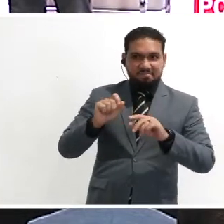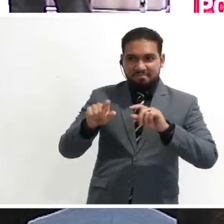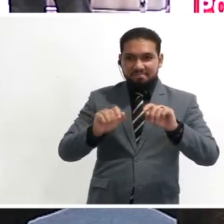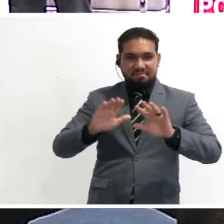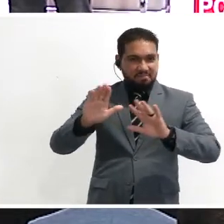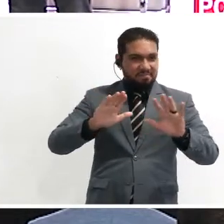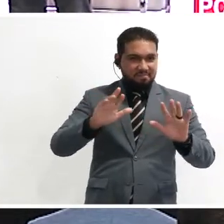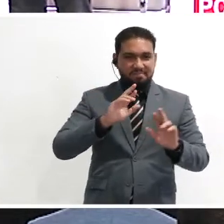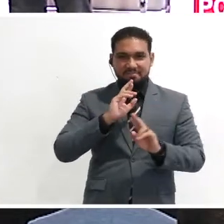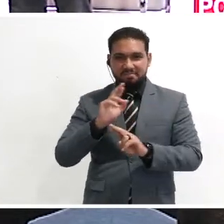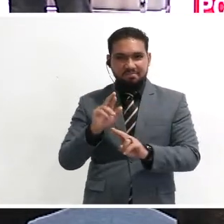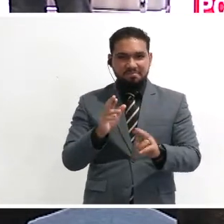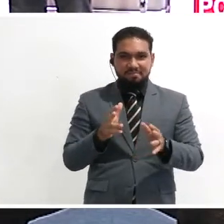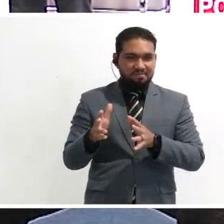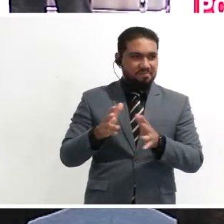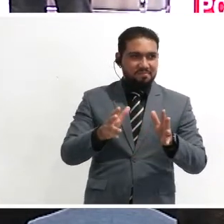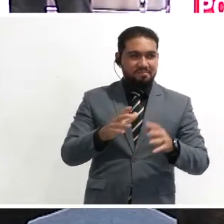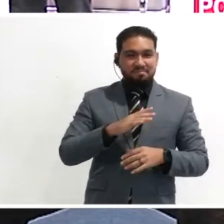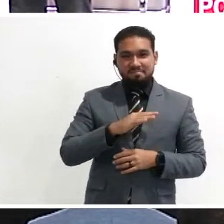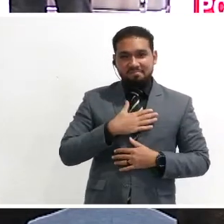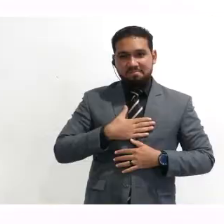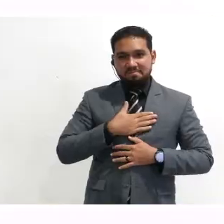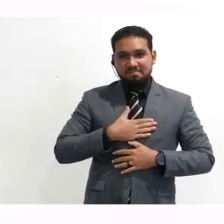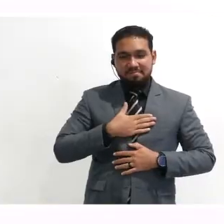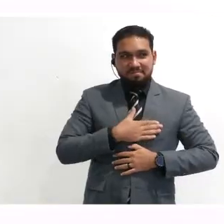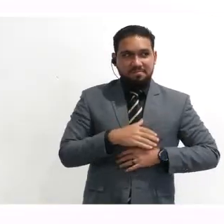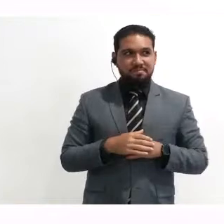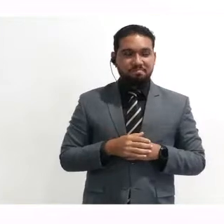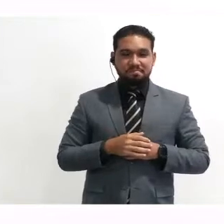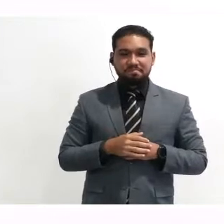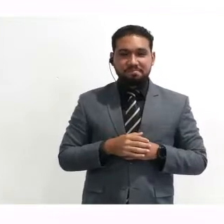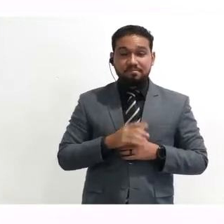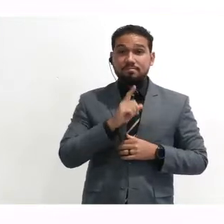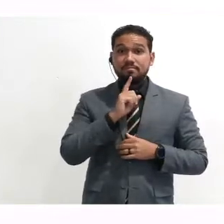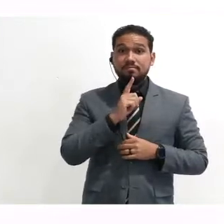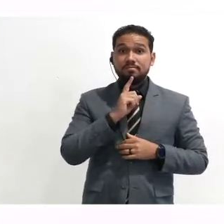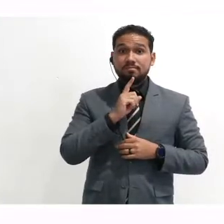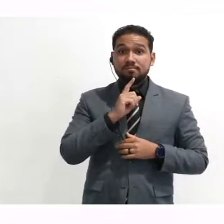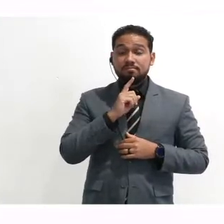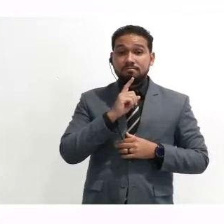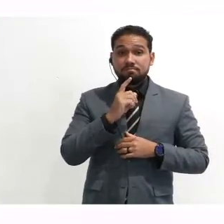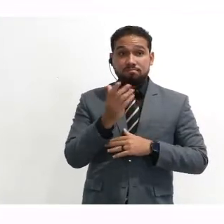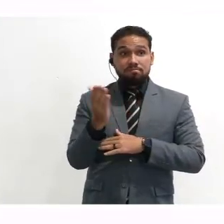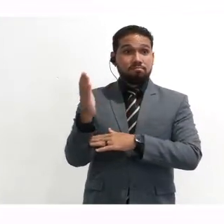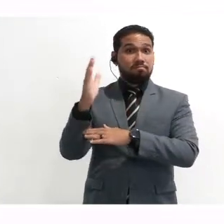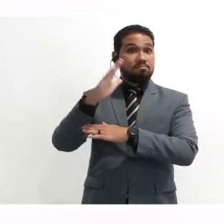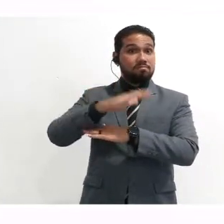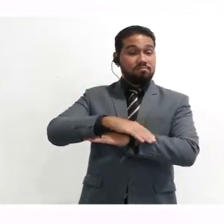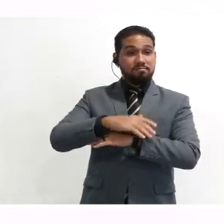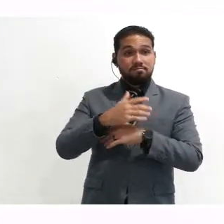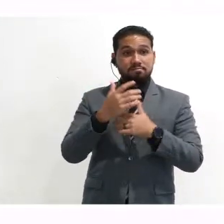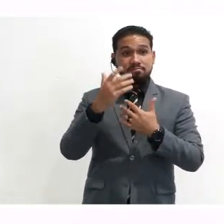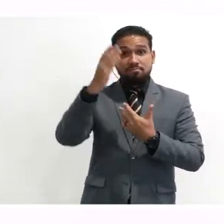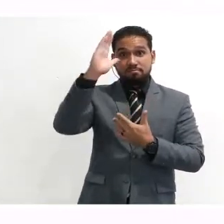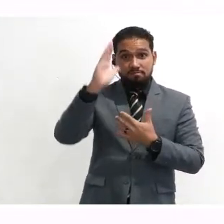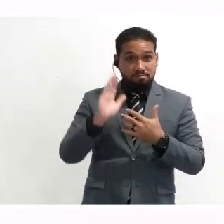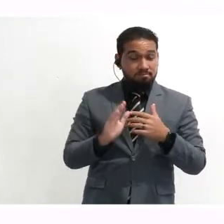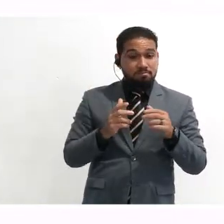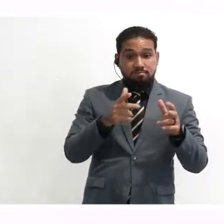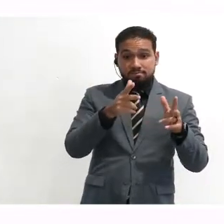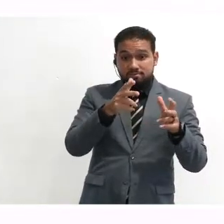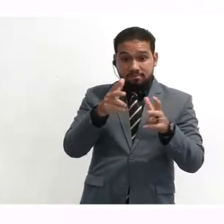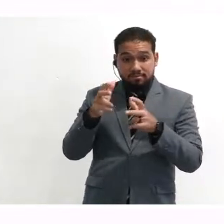y respuestas. Y bueno, yo creo que ha sido definitivamente una jornada muy provechosa y